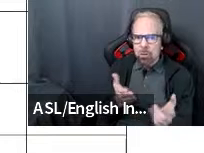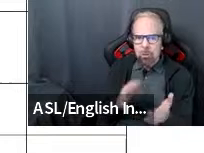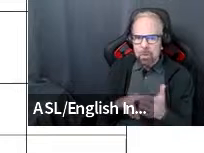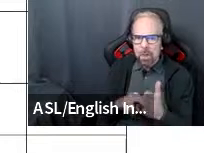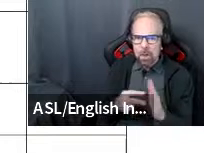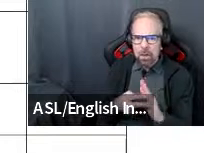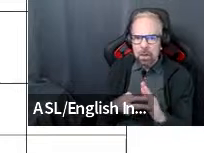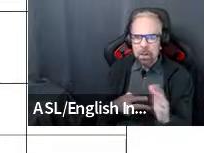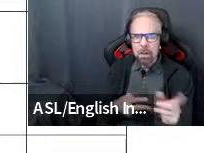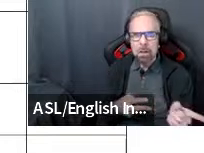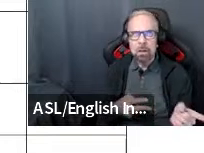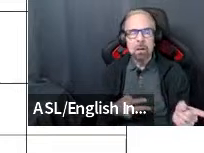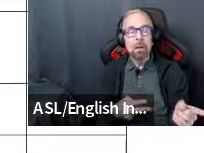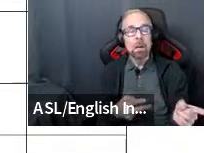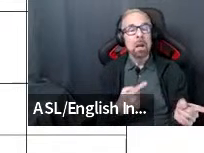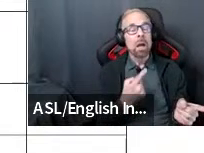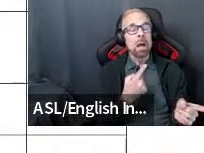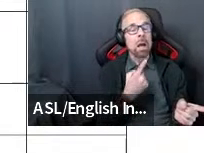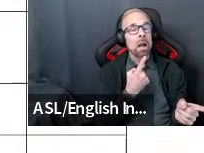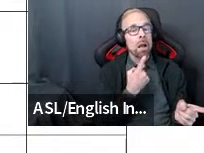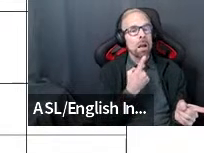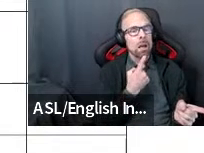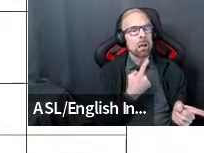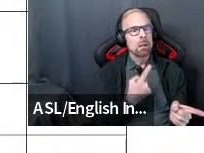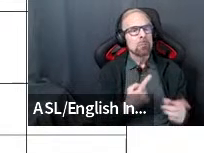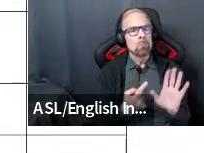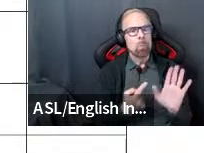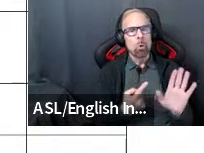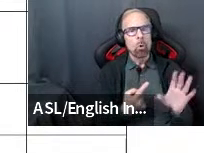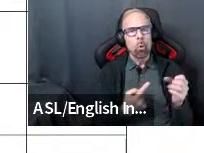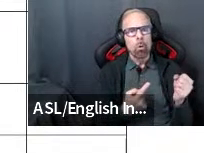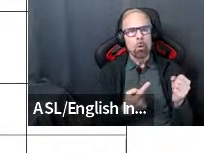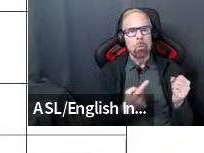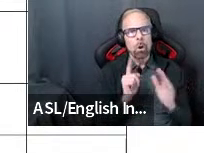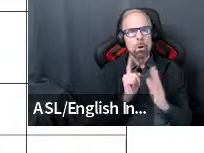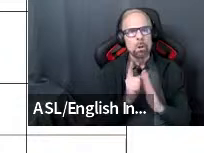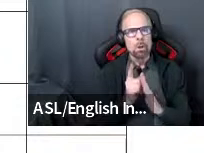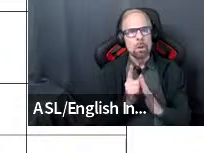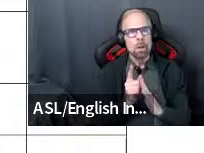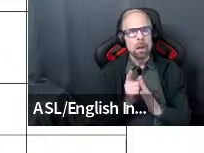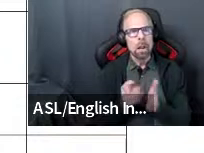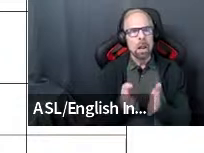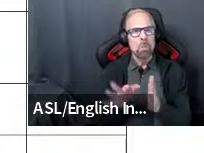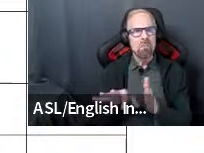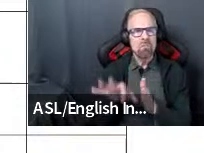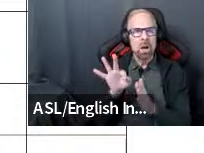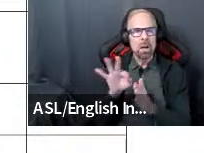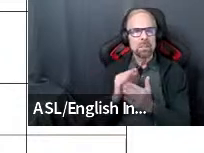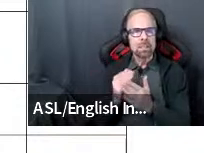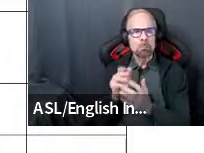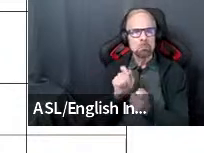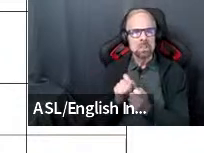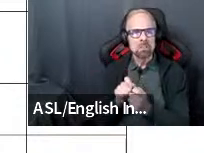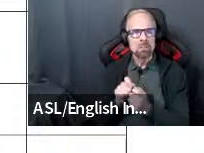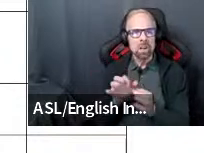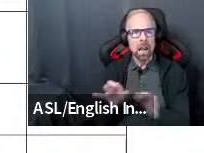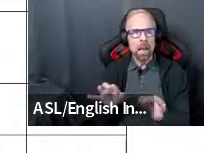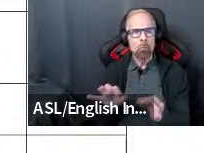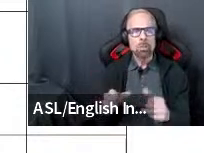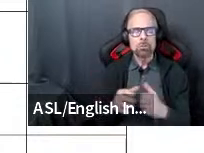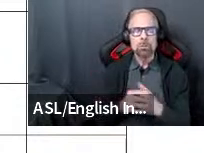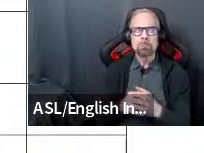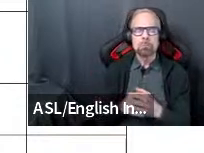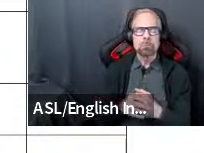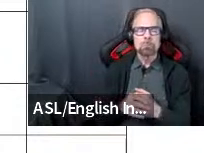Yeah, I would probably need to also, let me find out if it's specific. Okay. But yes, that's the language that